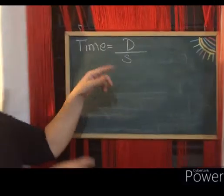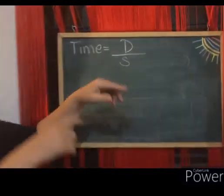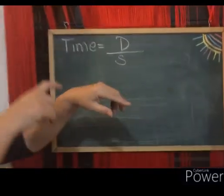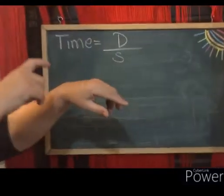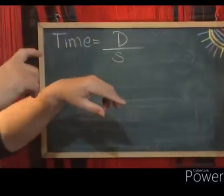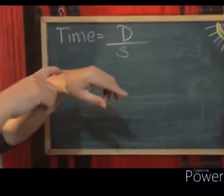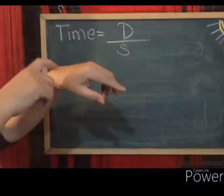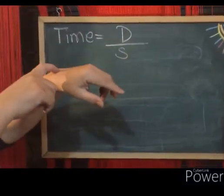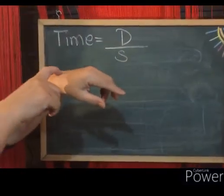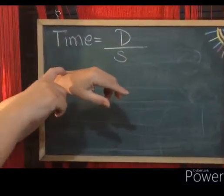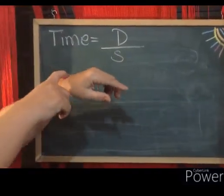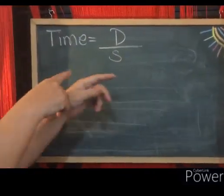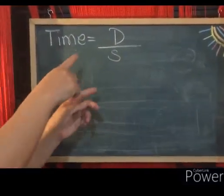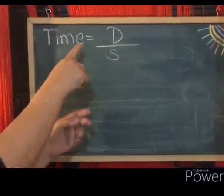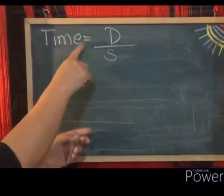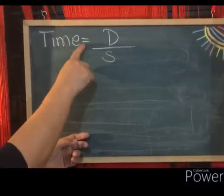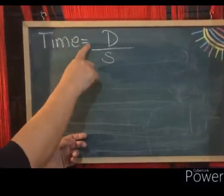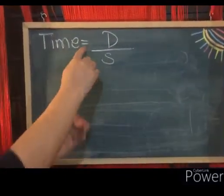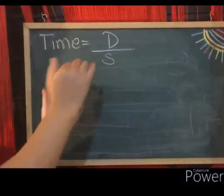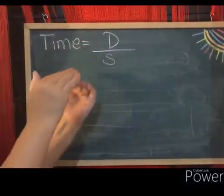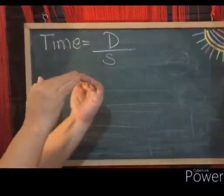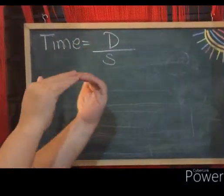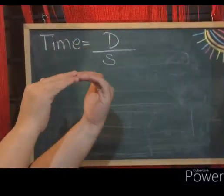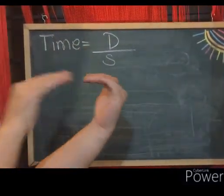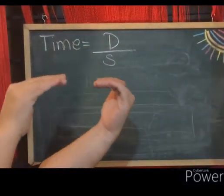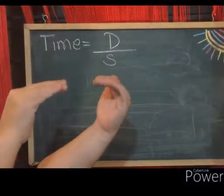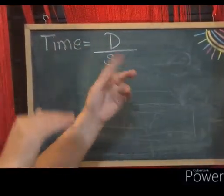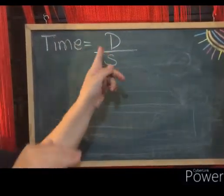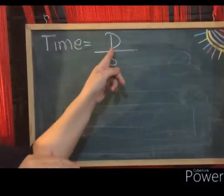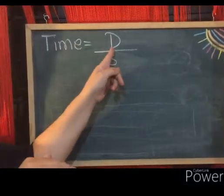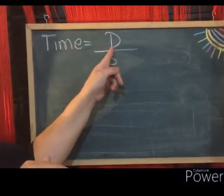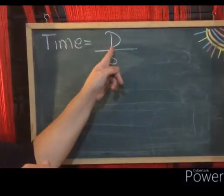Now, time equals